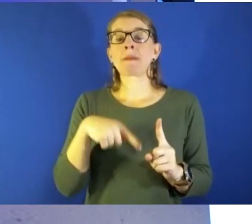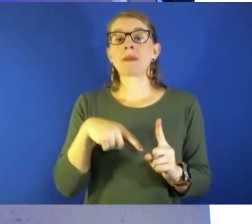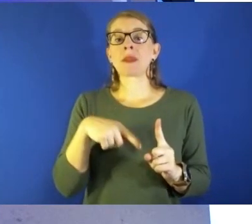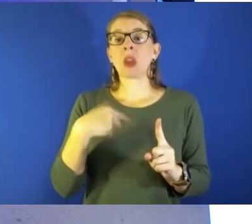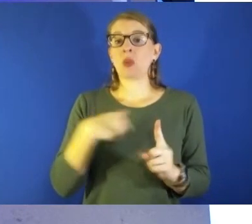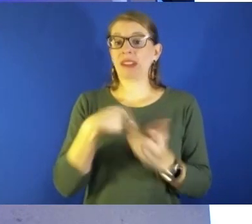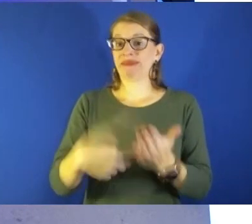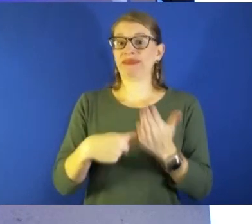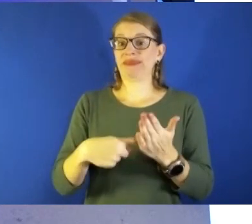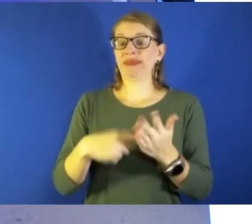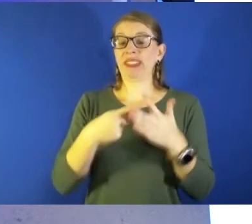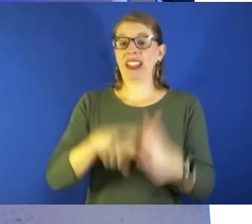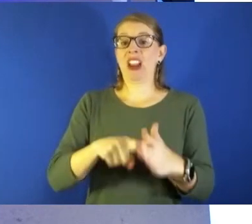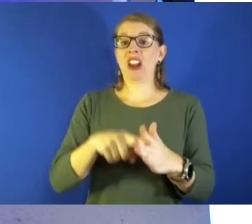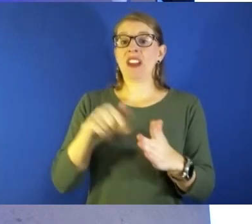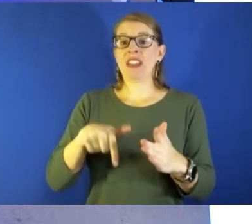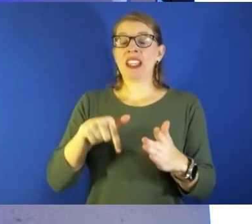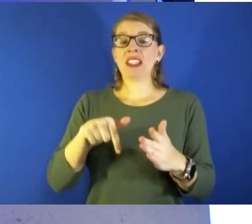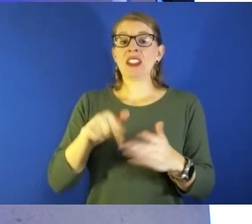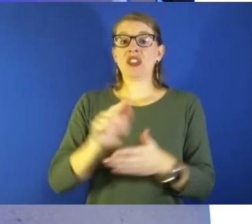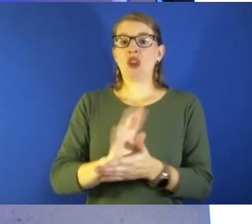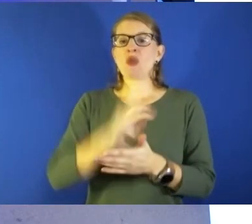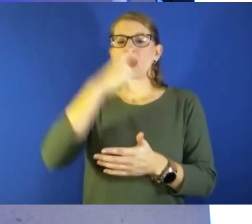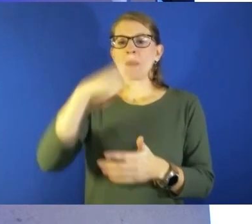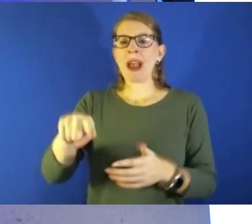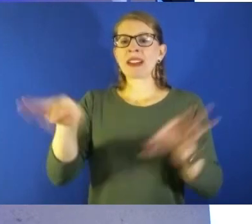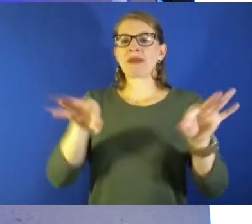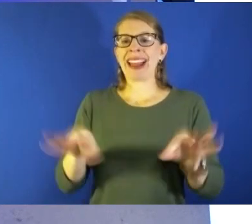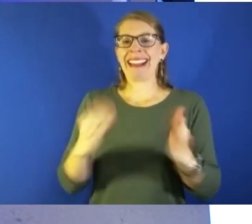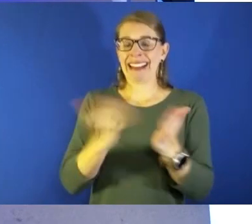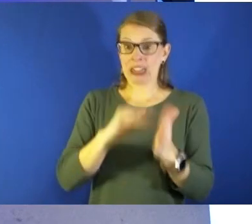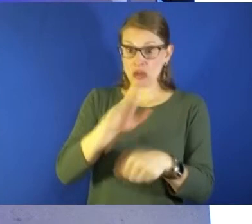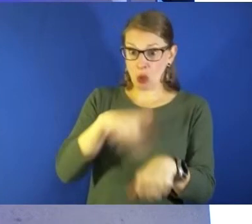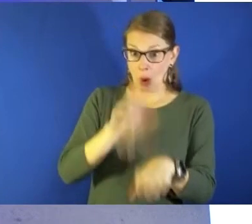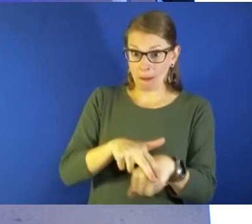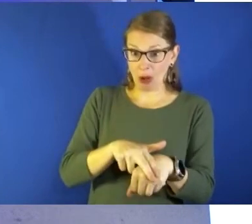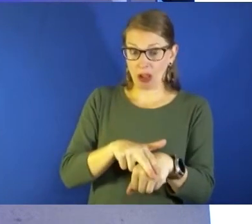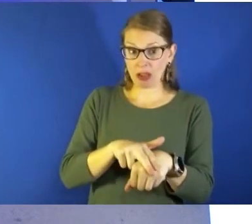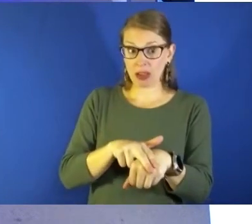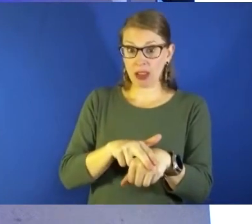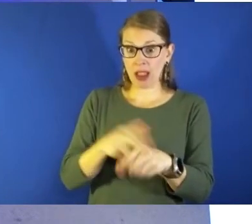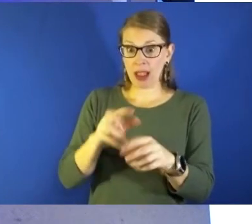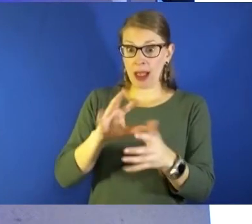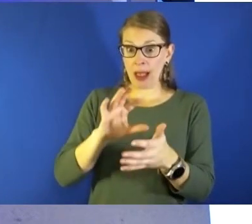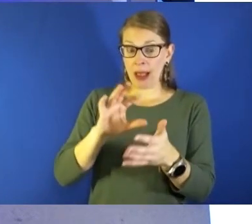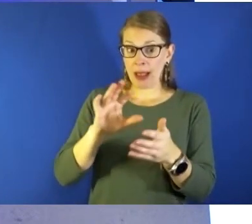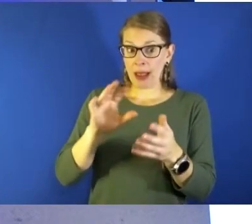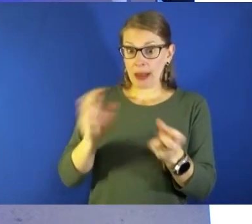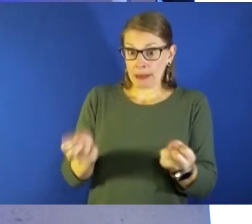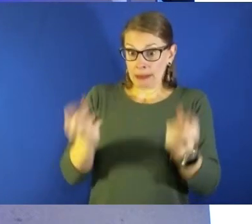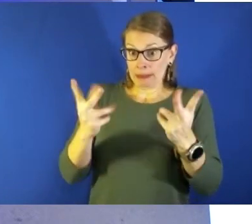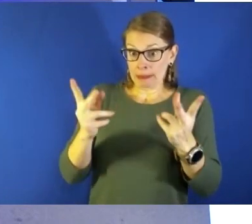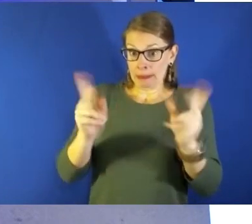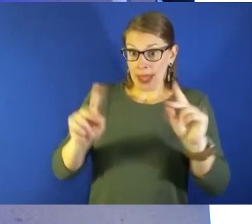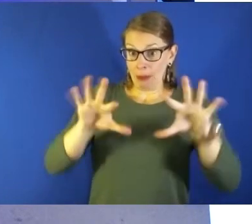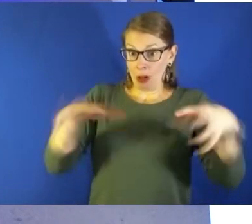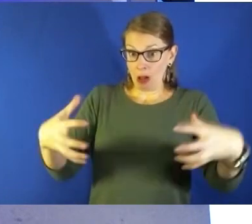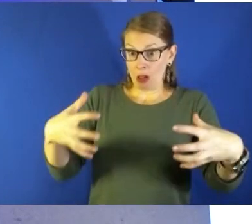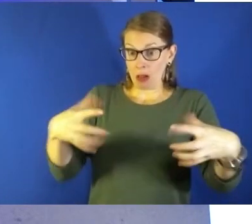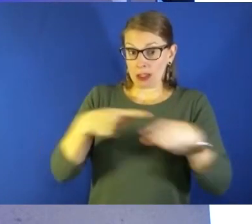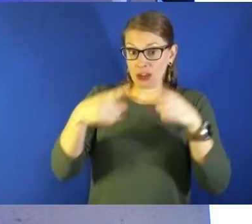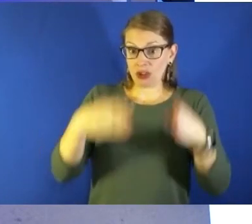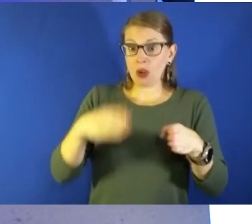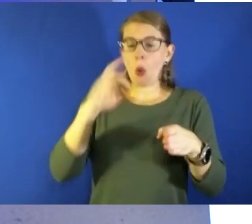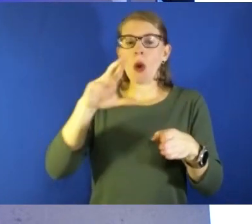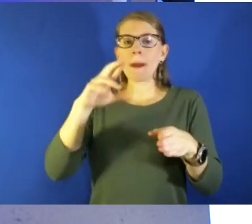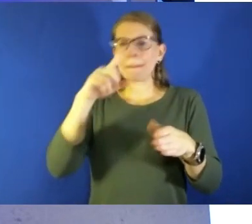show, but just go over that again. Is that a normal amount of specialists, or is it because this is such an advanced treatment that